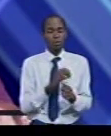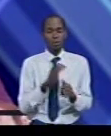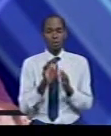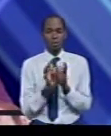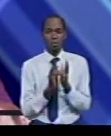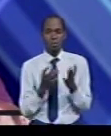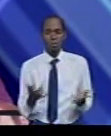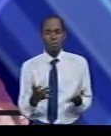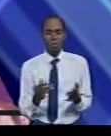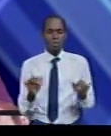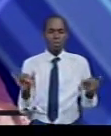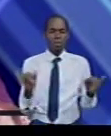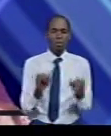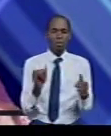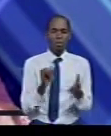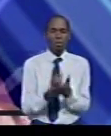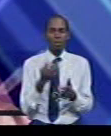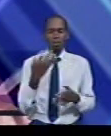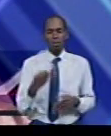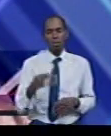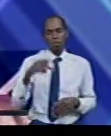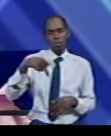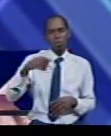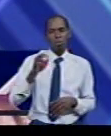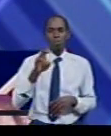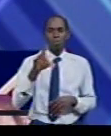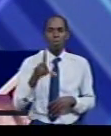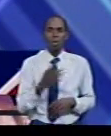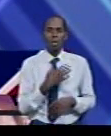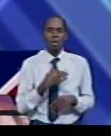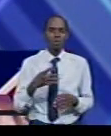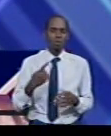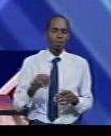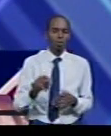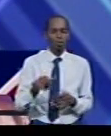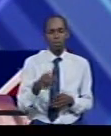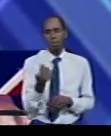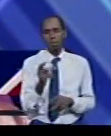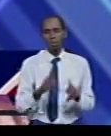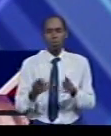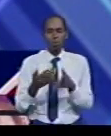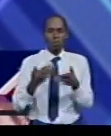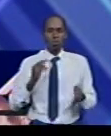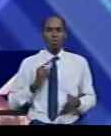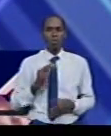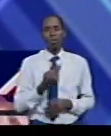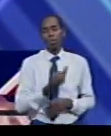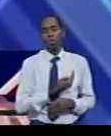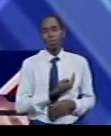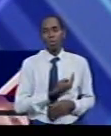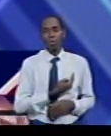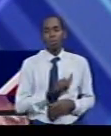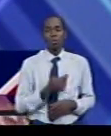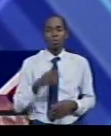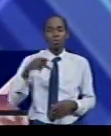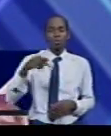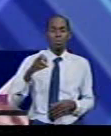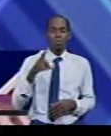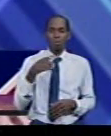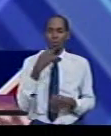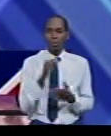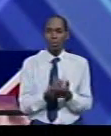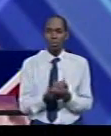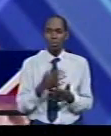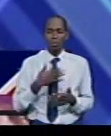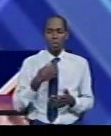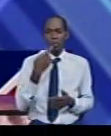Paul and others who have gone before us. Apostle Paul says that my speech and my preaching